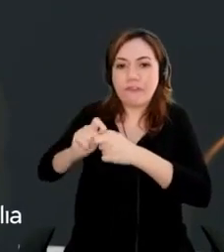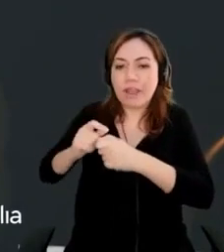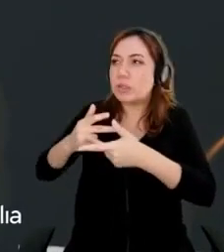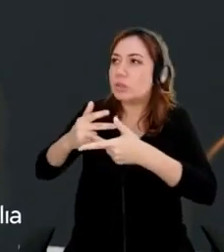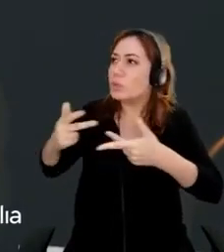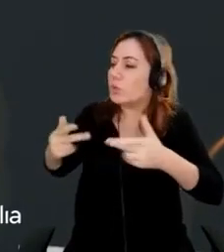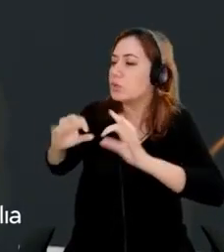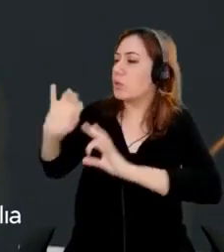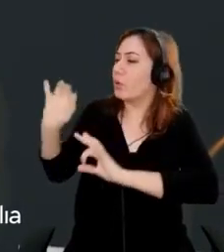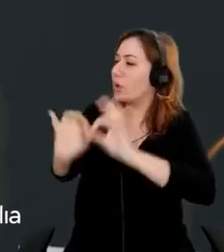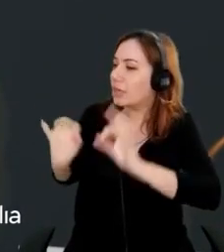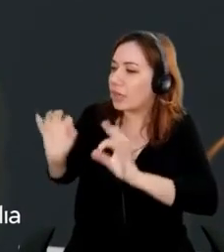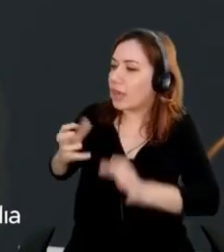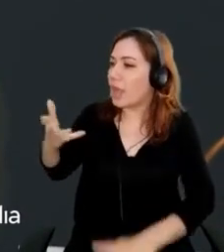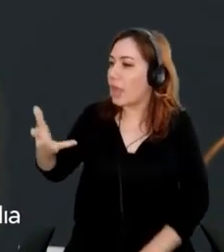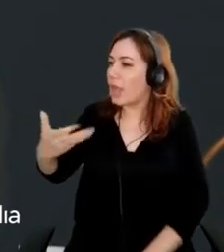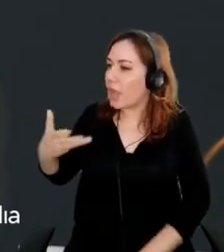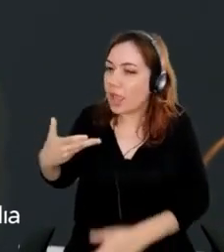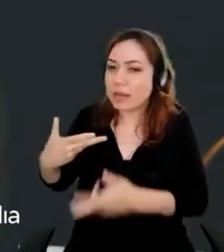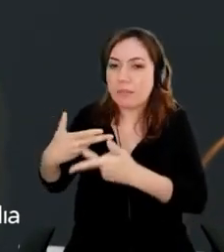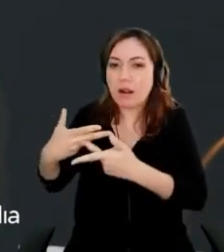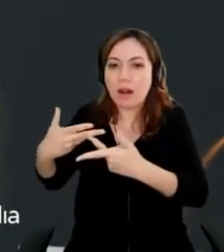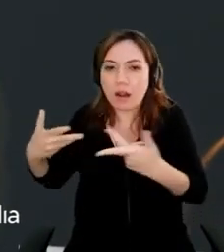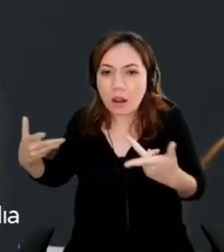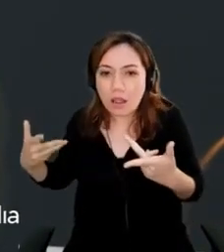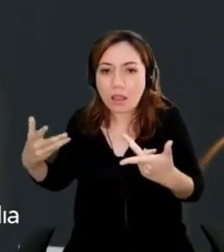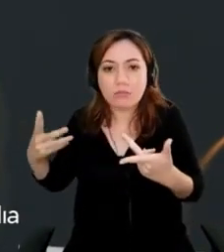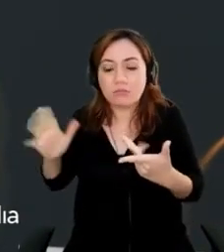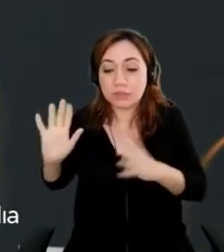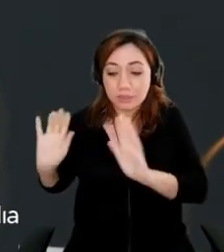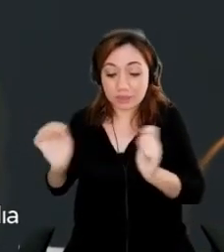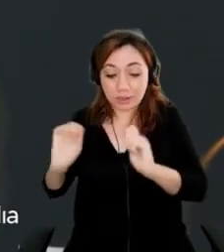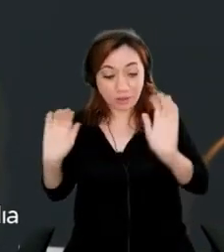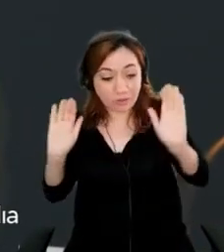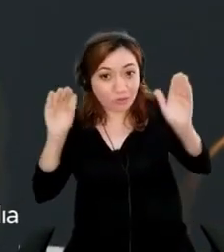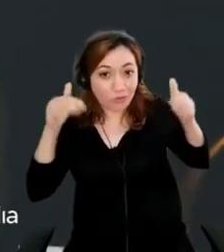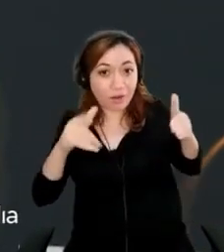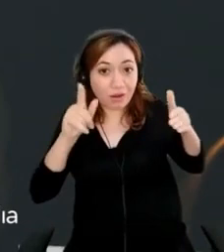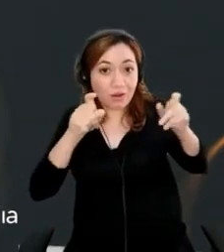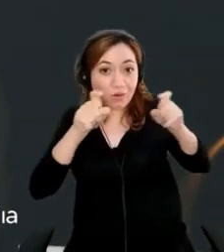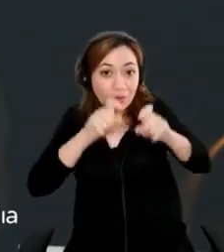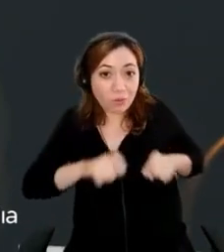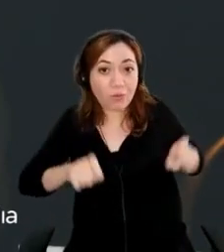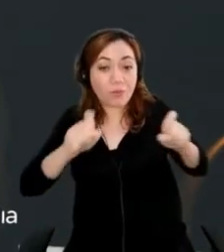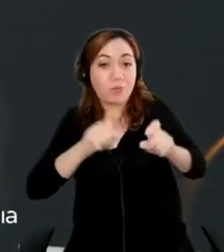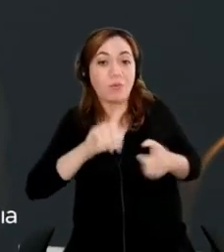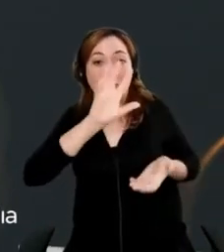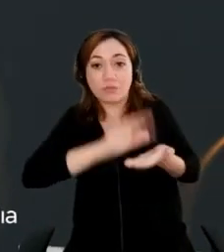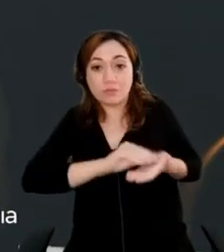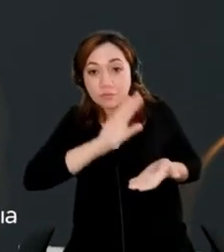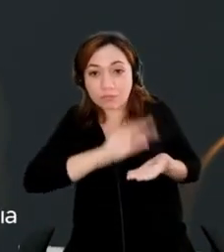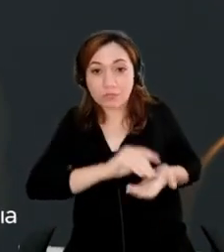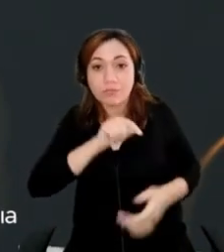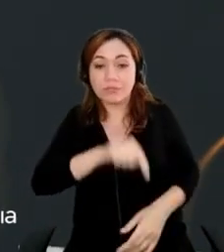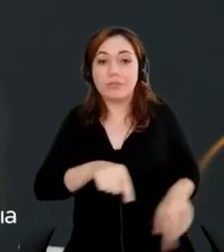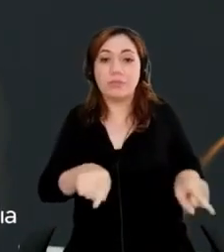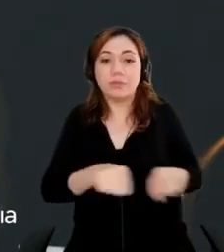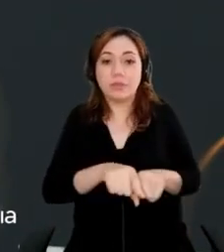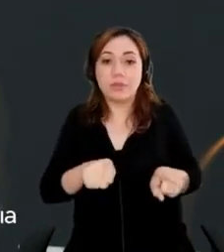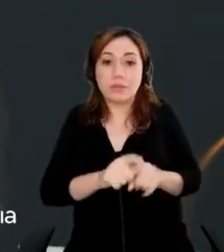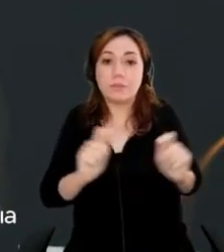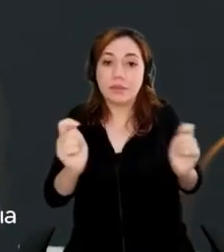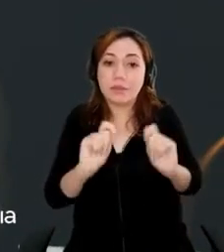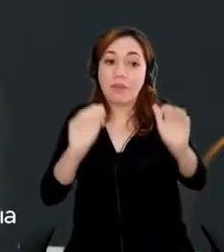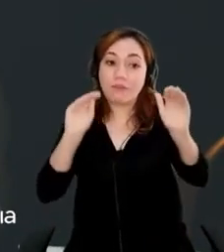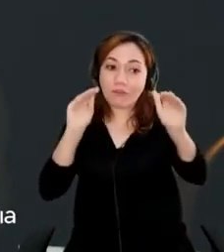on compute and workloads, and actually we have to be focused on the data as well.